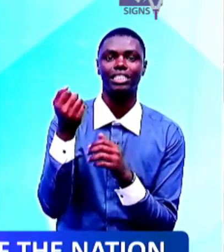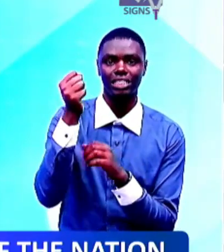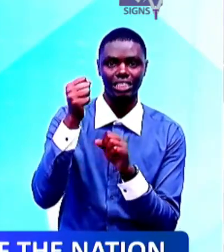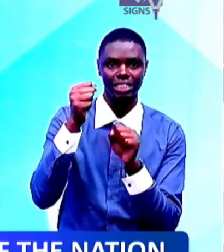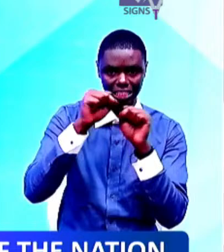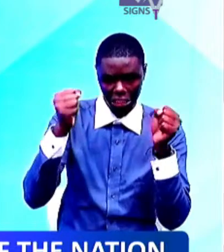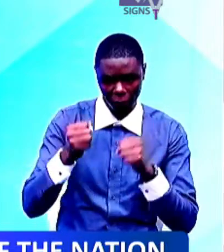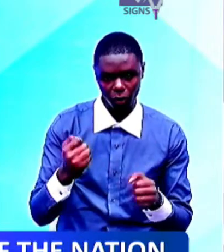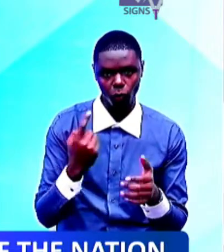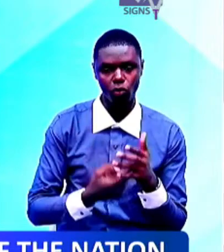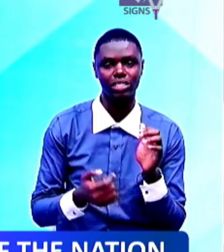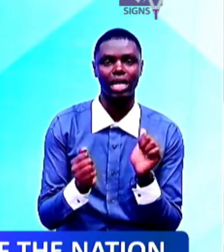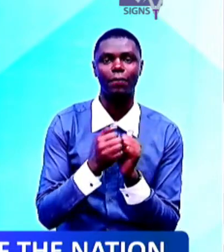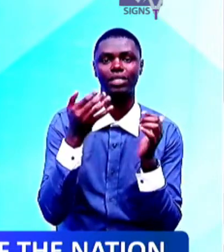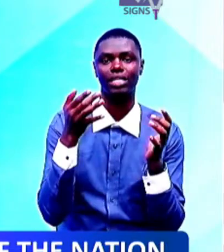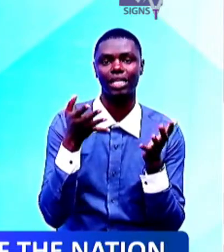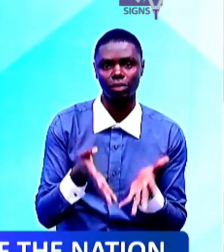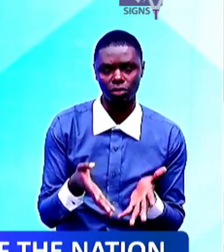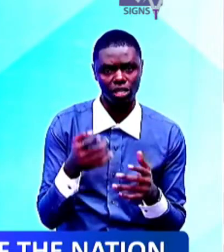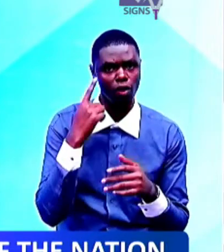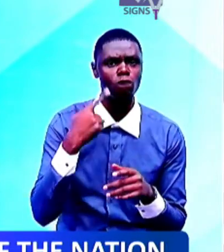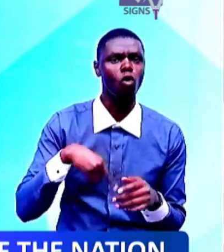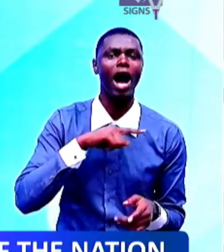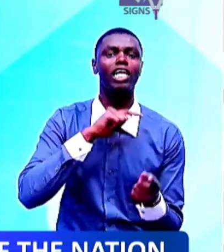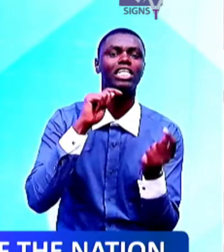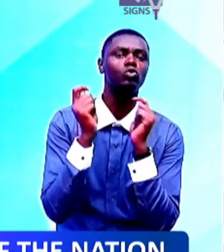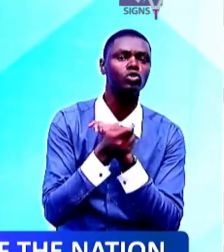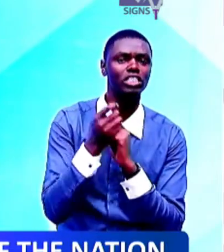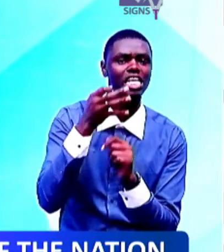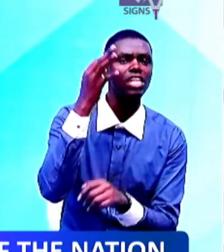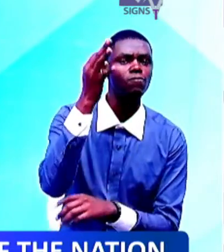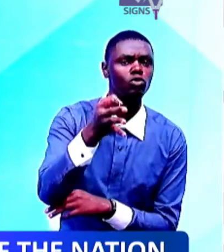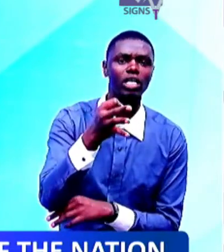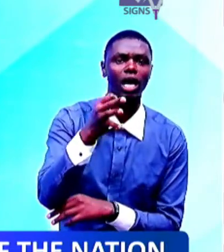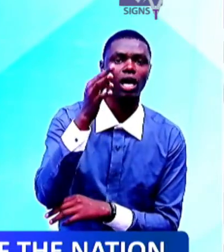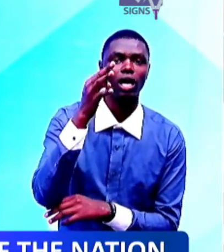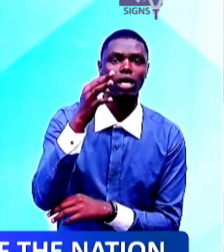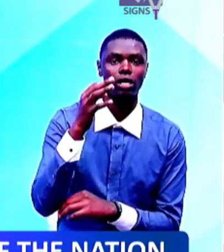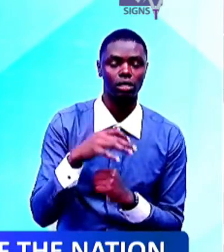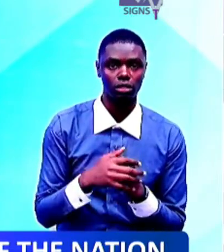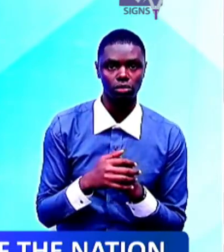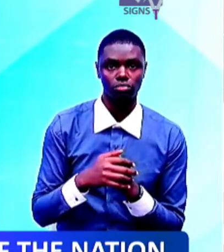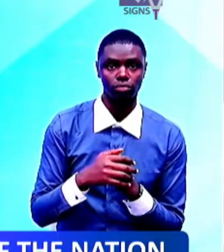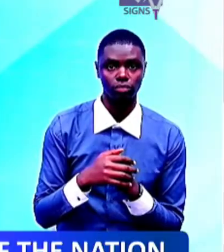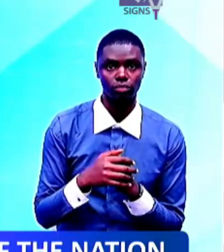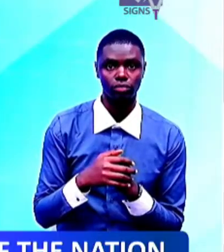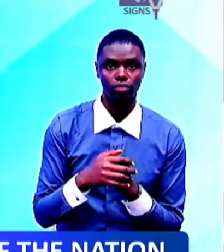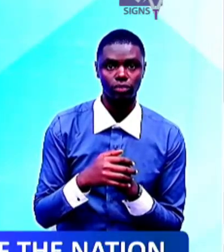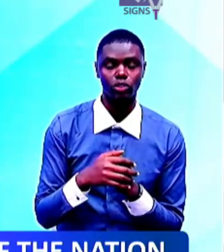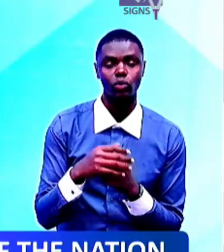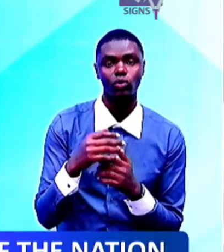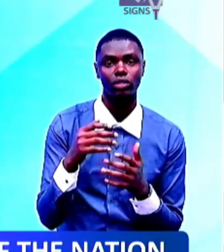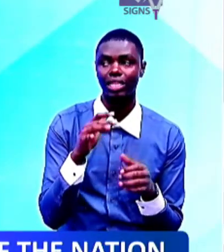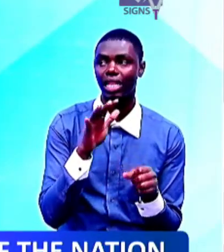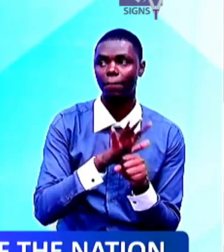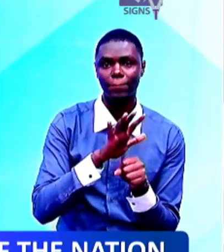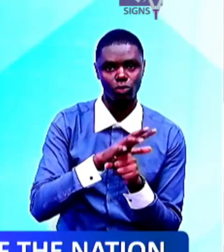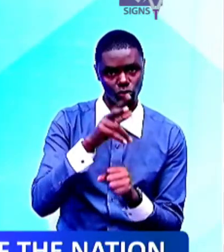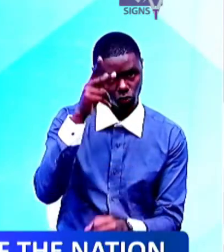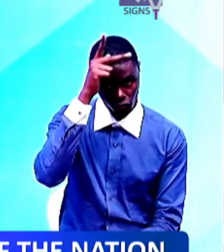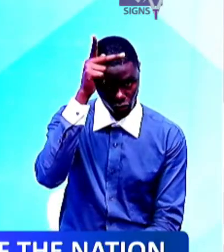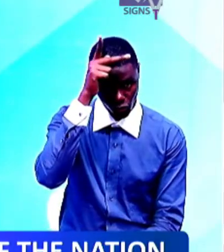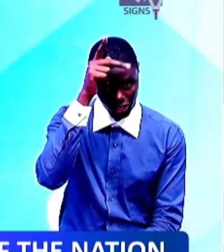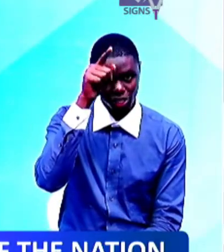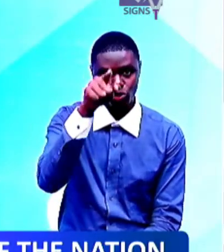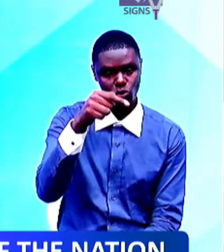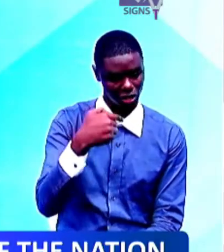happening in the present. But for us to change the future, we must, because the amount of knowledge, and you